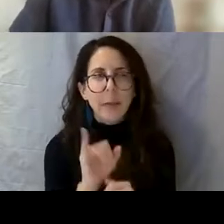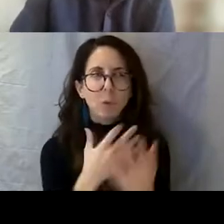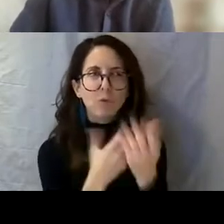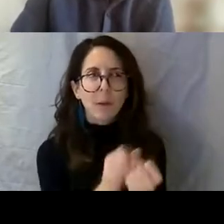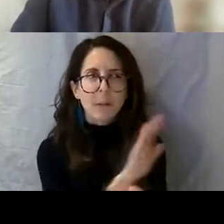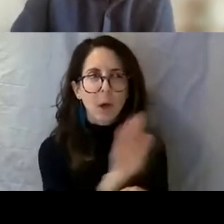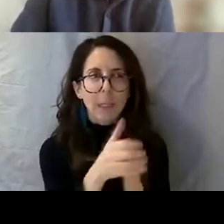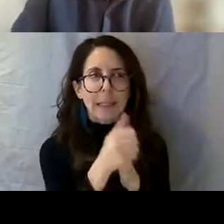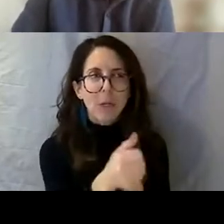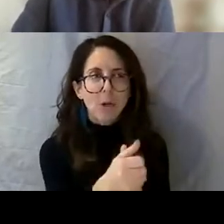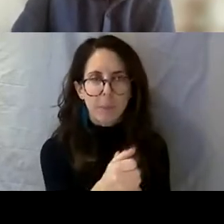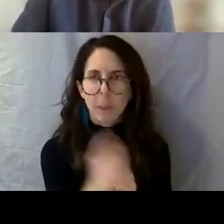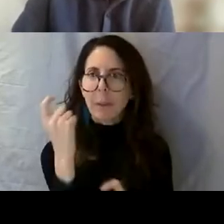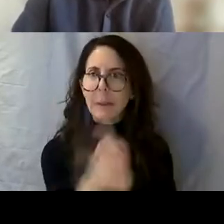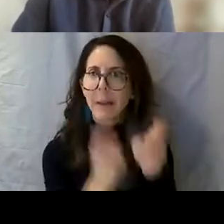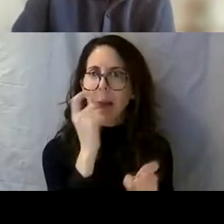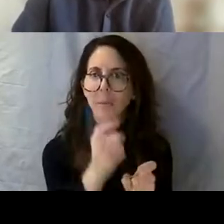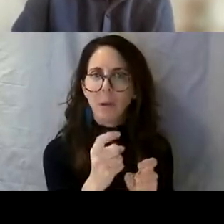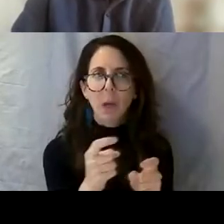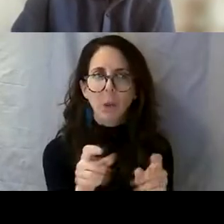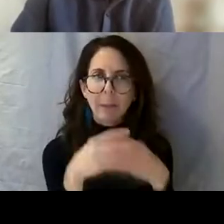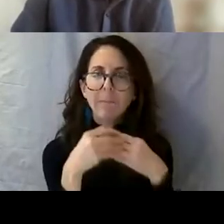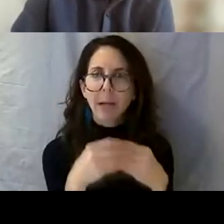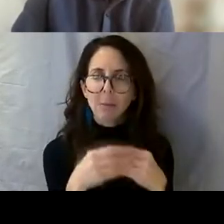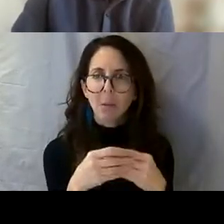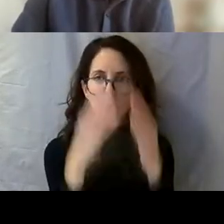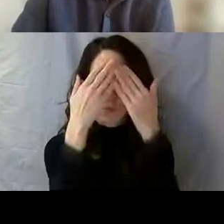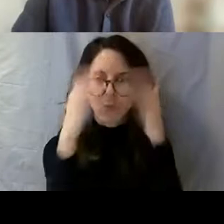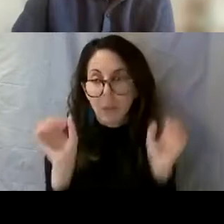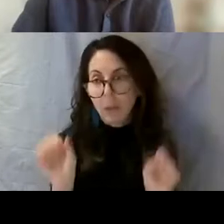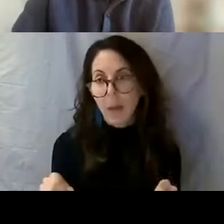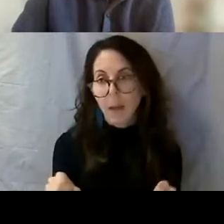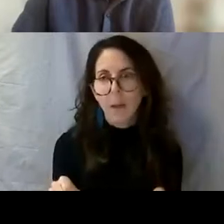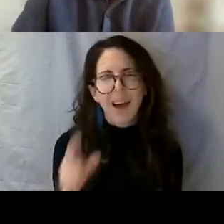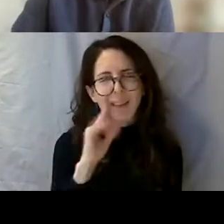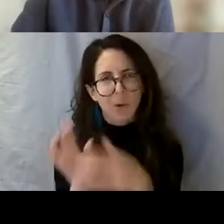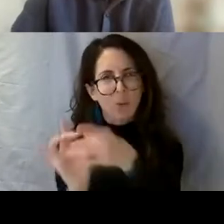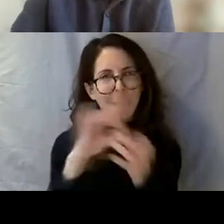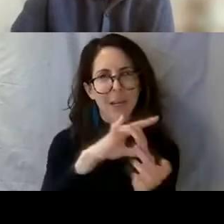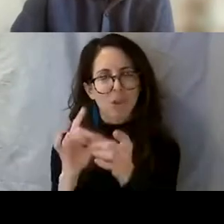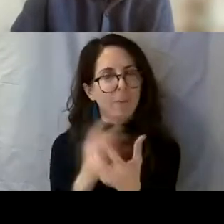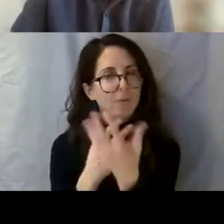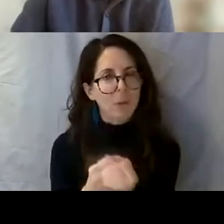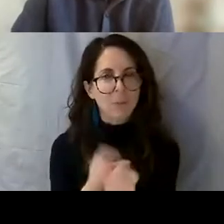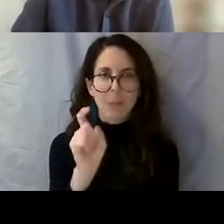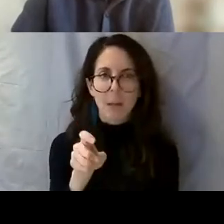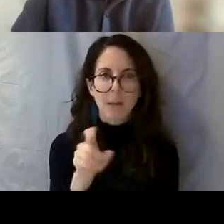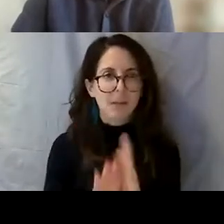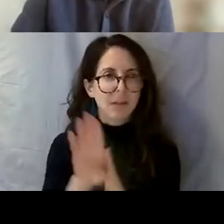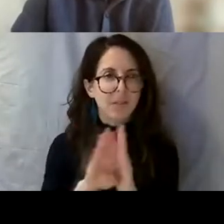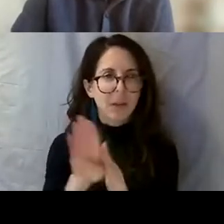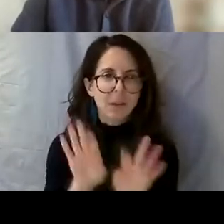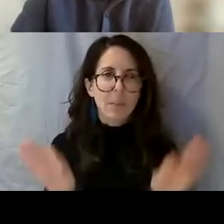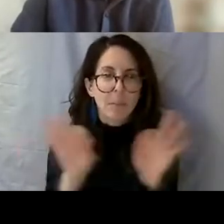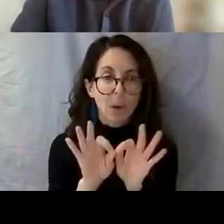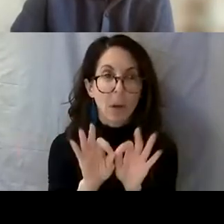there is a trust, you know, relationship that has to form. So that is important. And I think